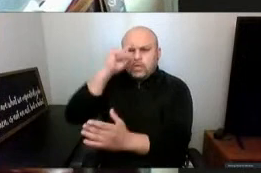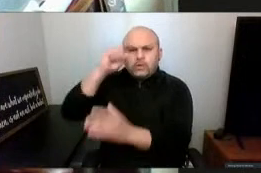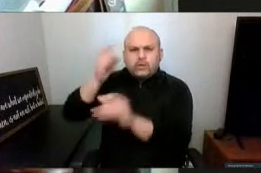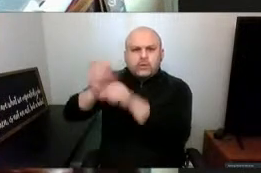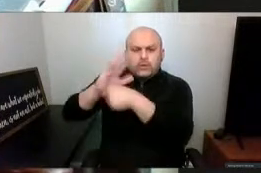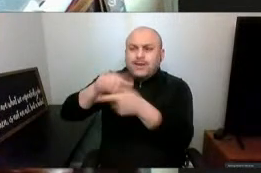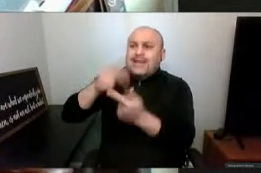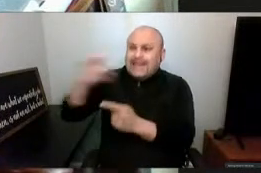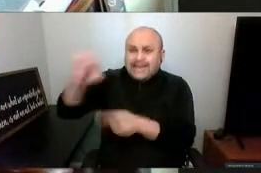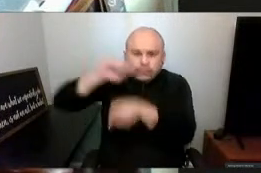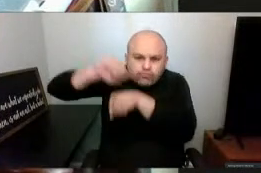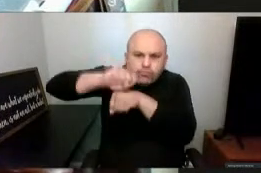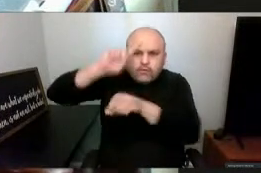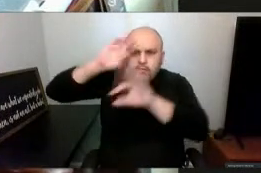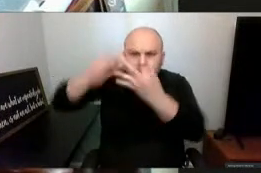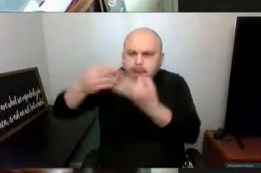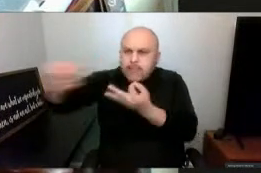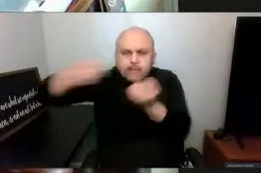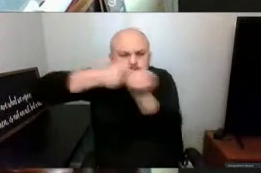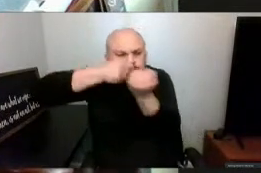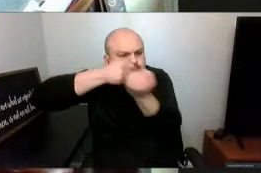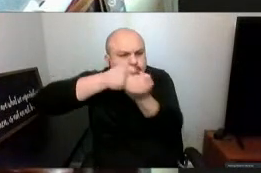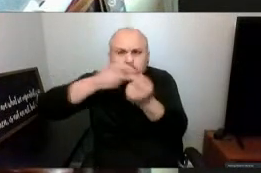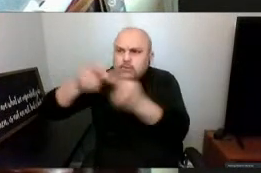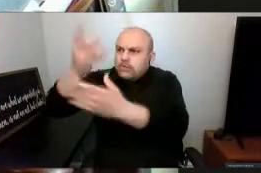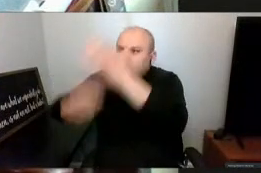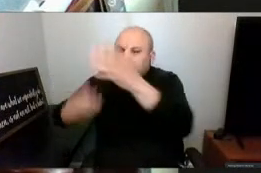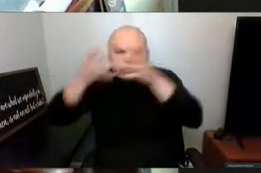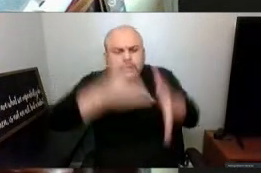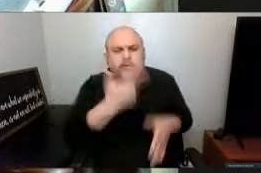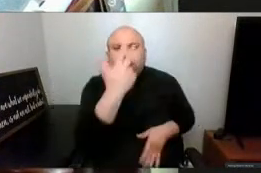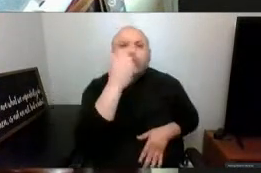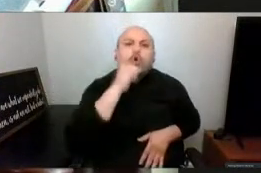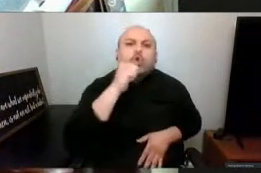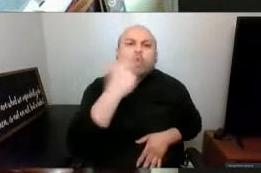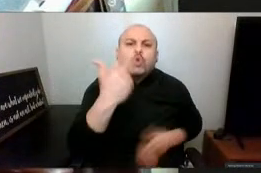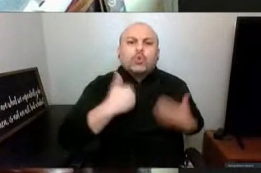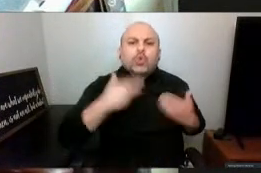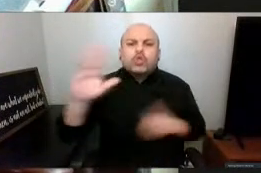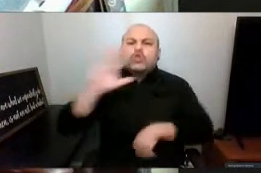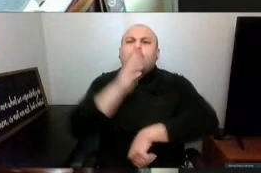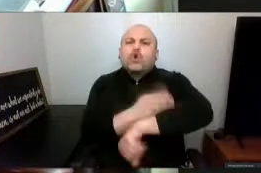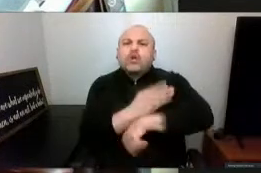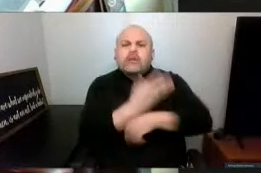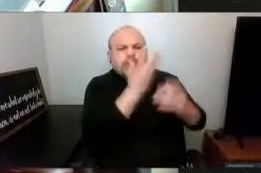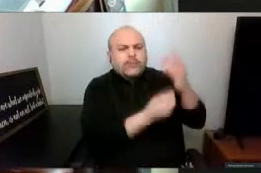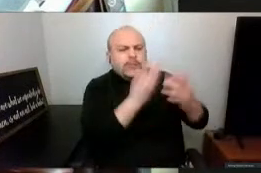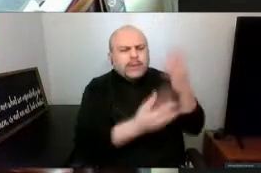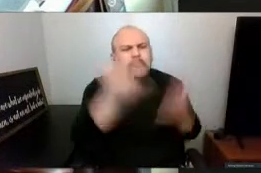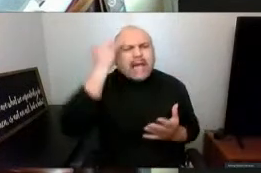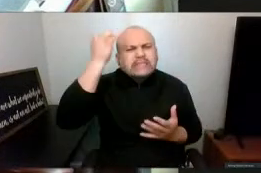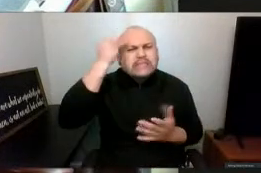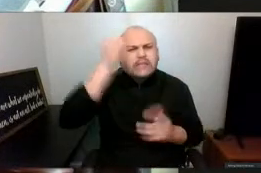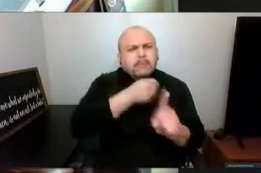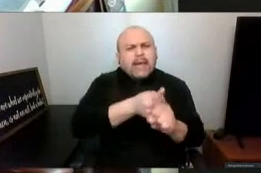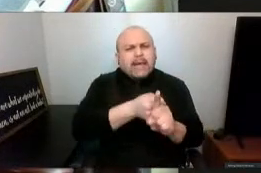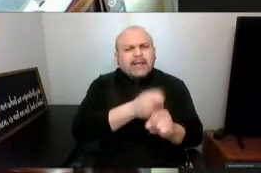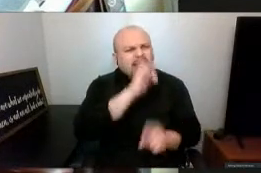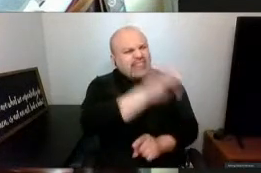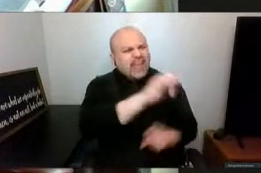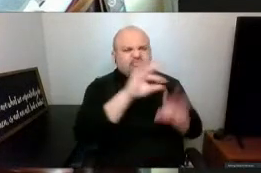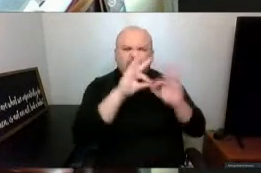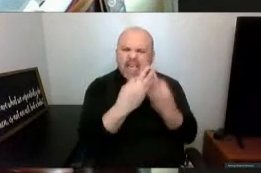left behind three small girls, three of his daughters. So imagine the impact that's having on just that one family. But do you